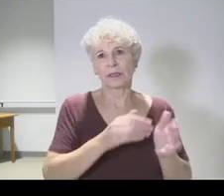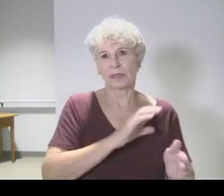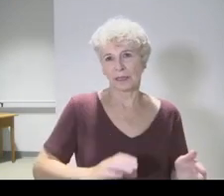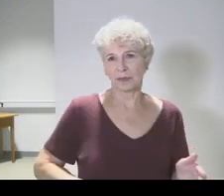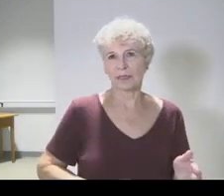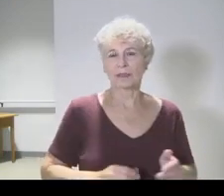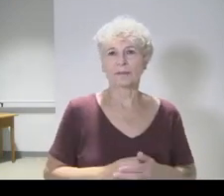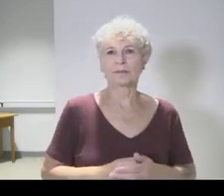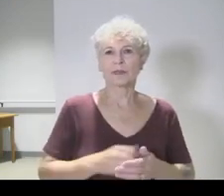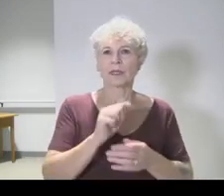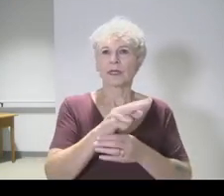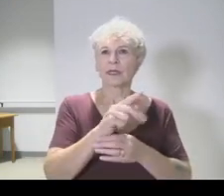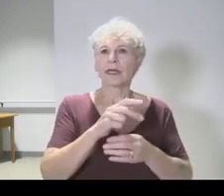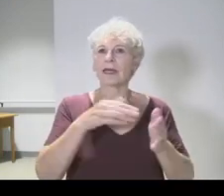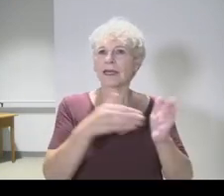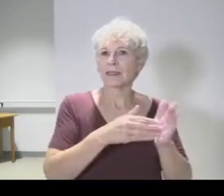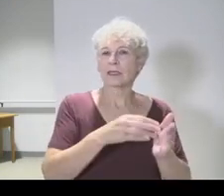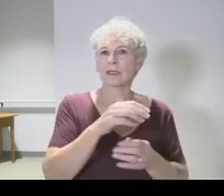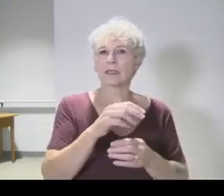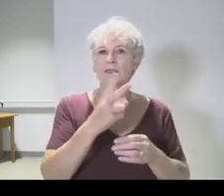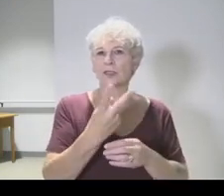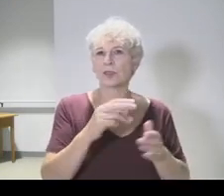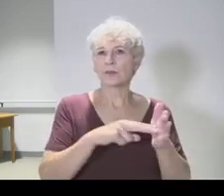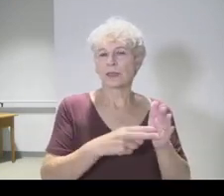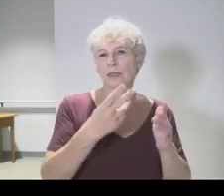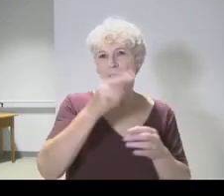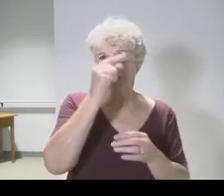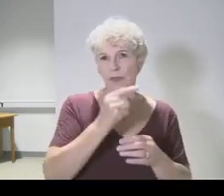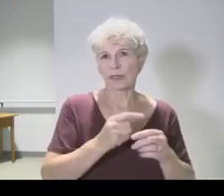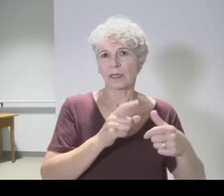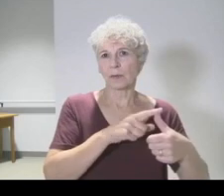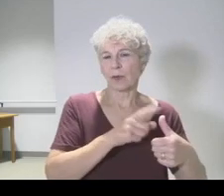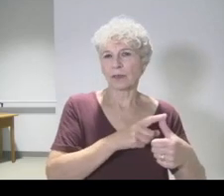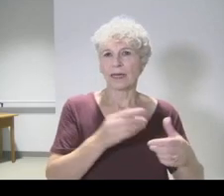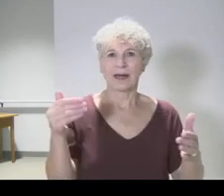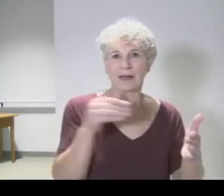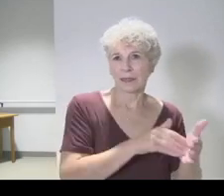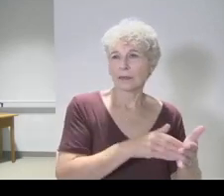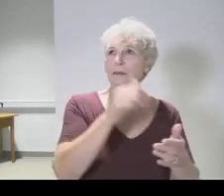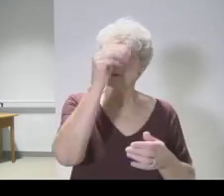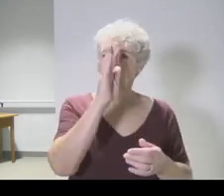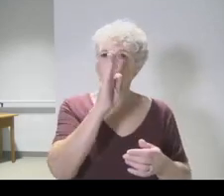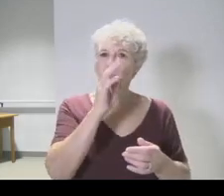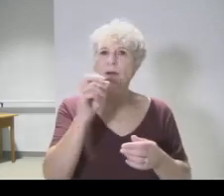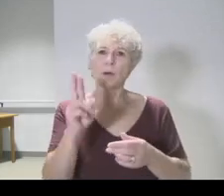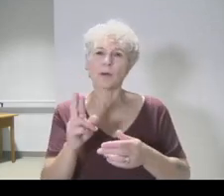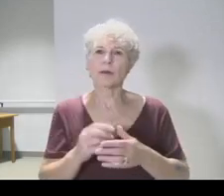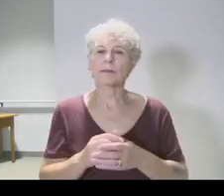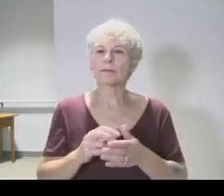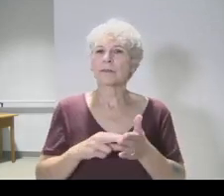The prefix anti actually has two meanings in the Greek. It could mean against Christ, or it could also